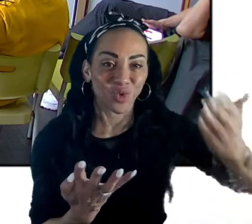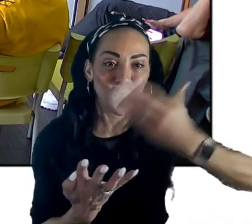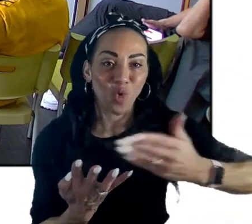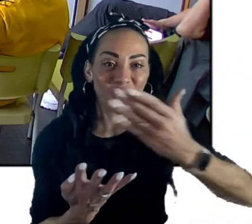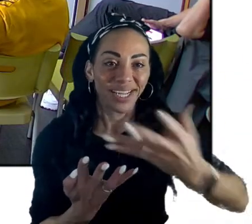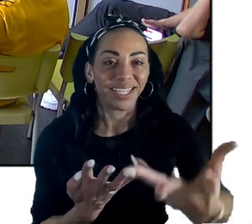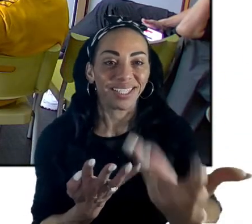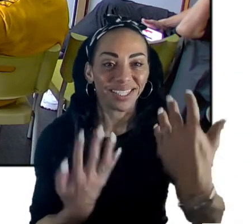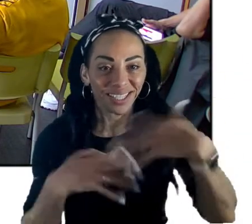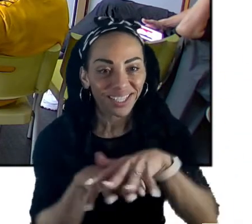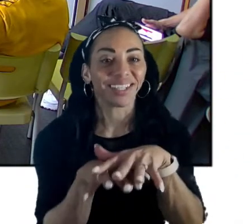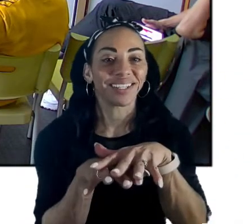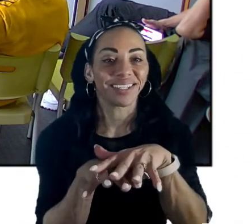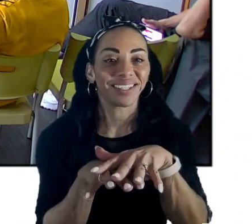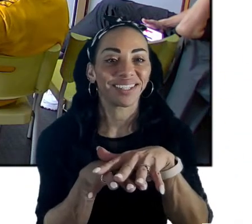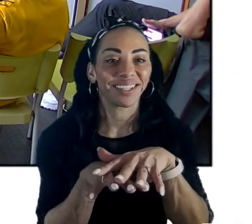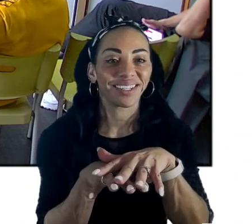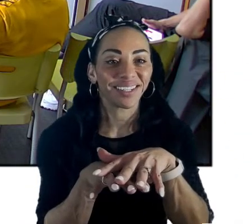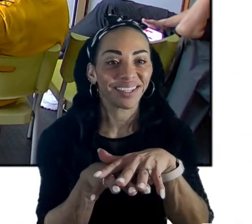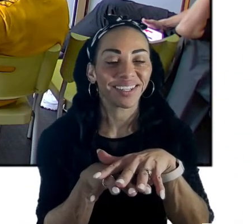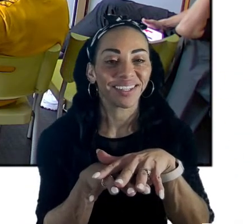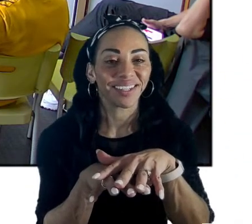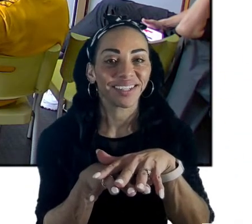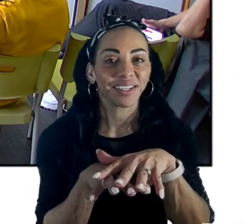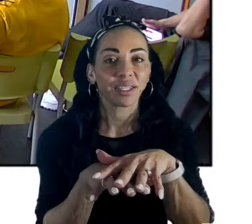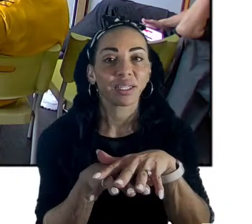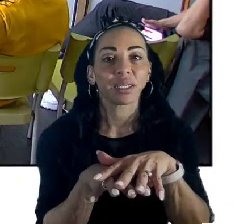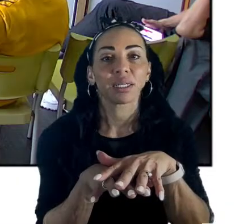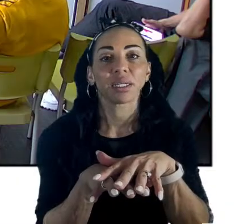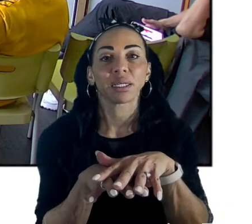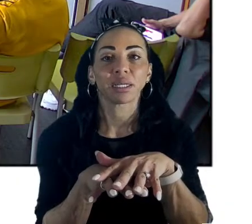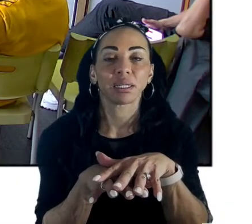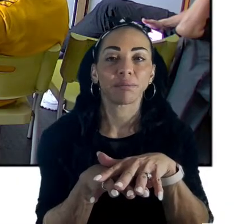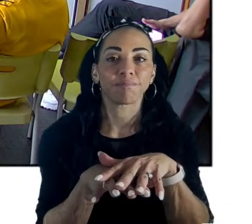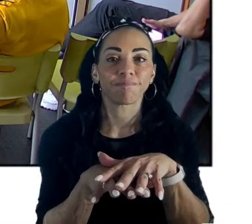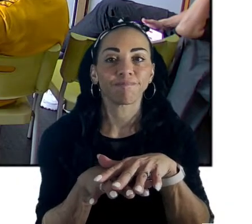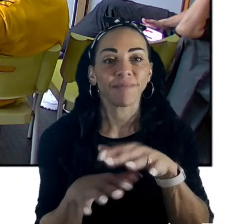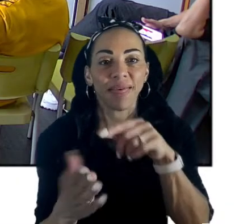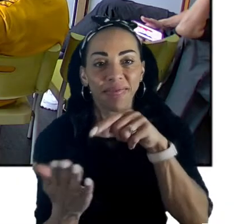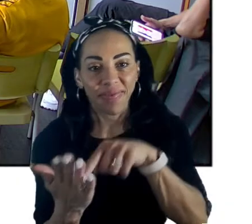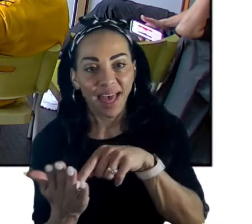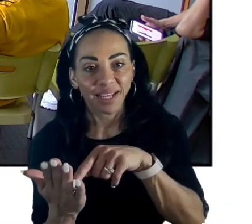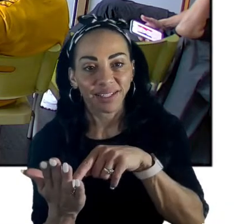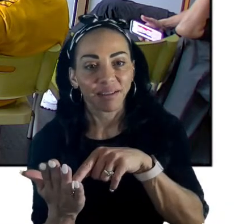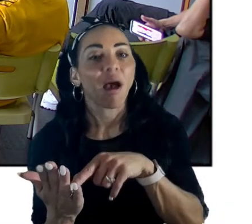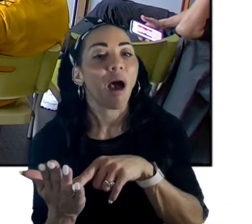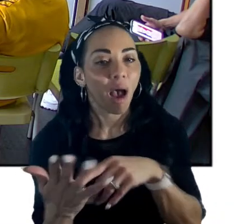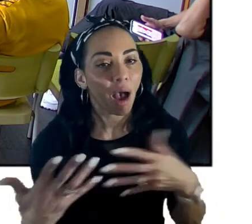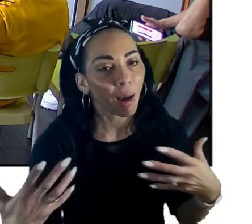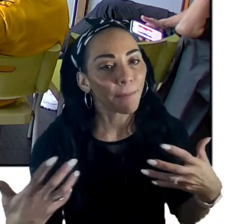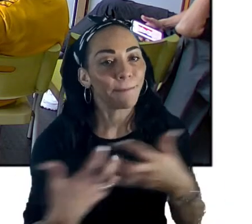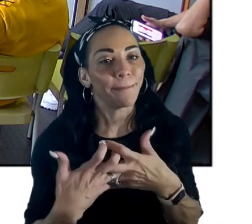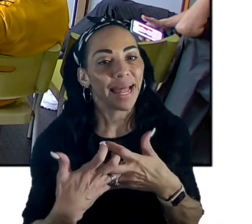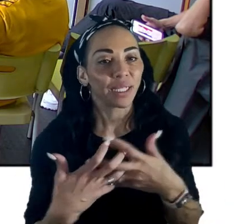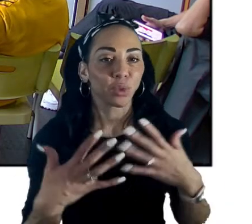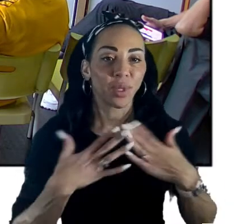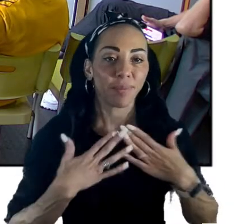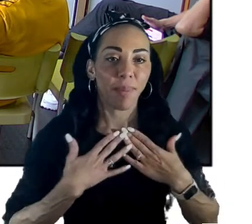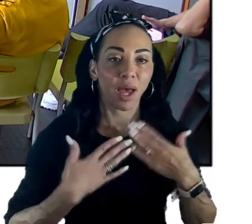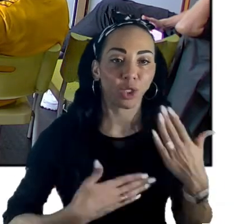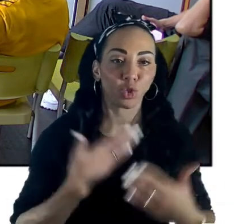of informing, talking to my narrative, yeah. Through also